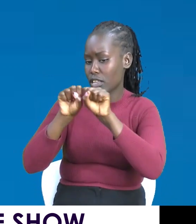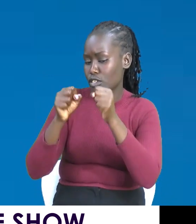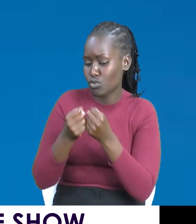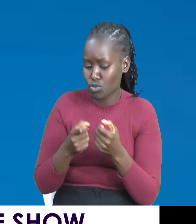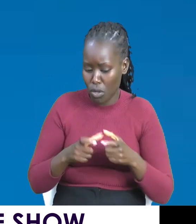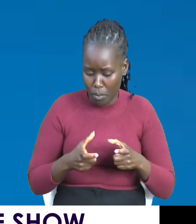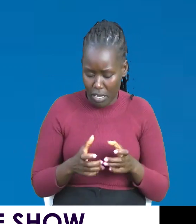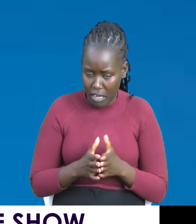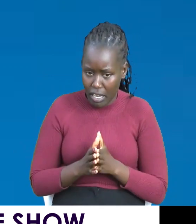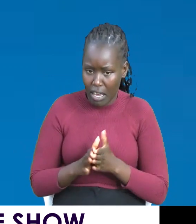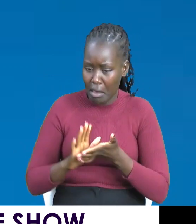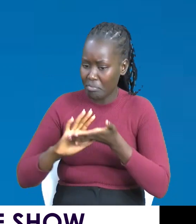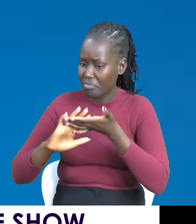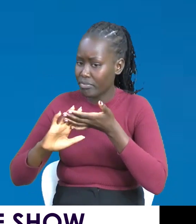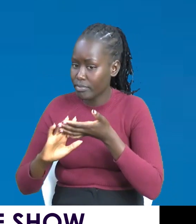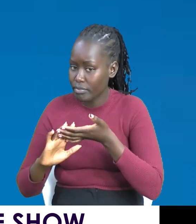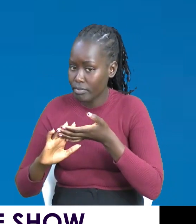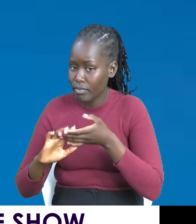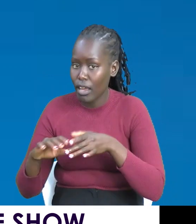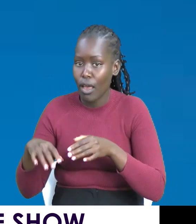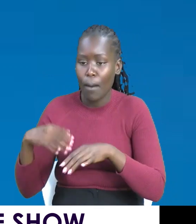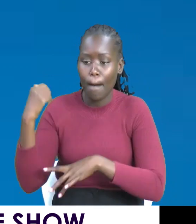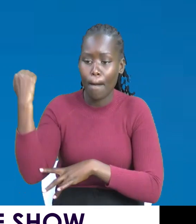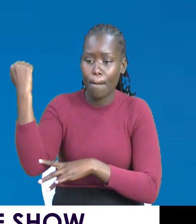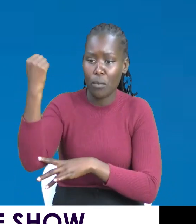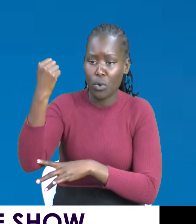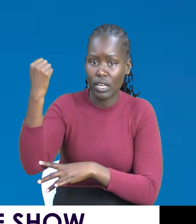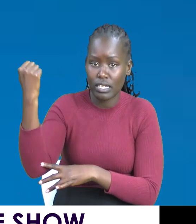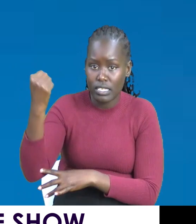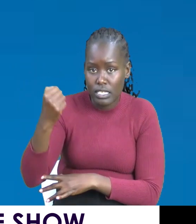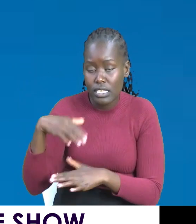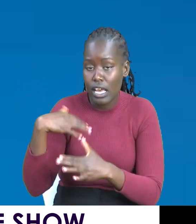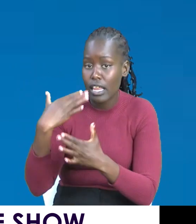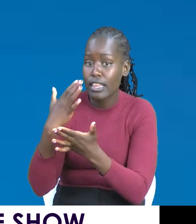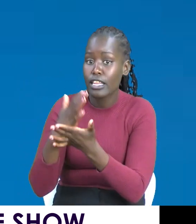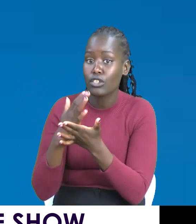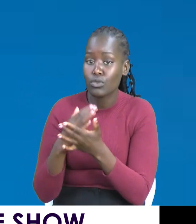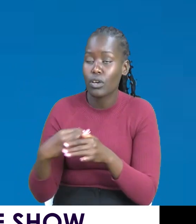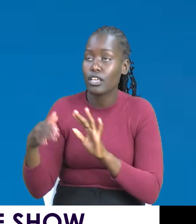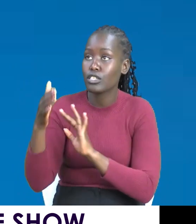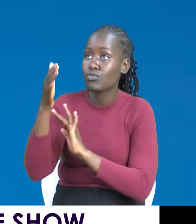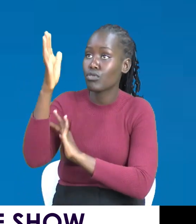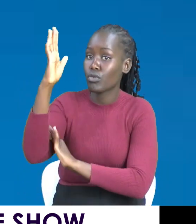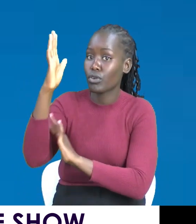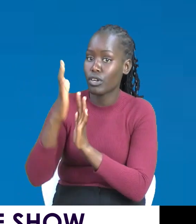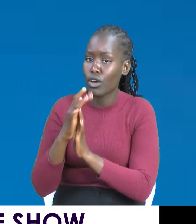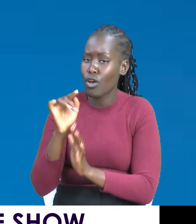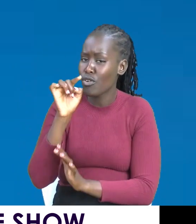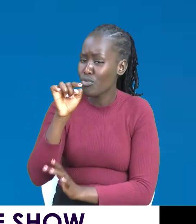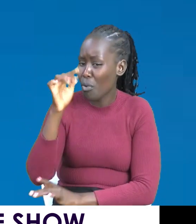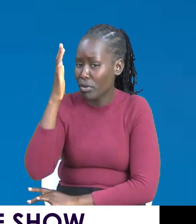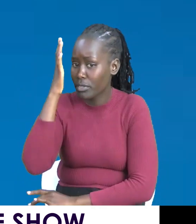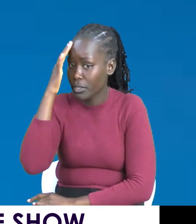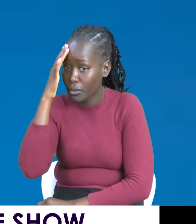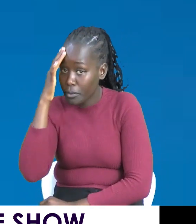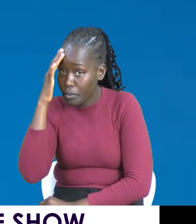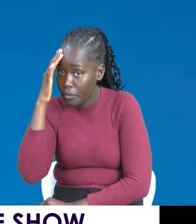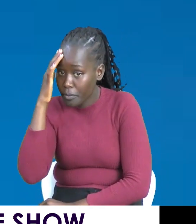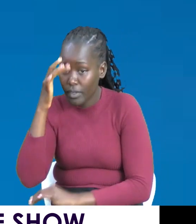It doesn't matter the propaganda of politics. The truth is with God. Did you know